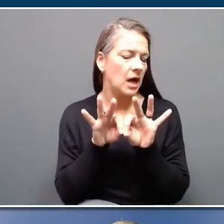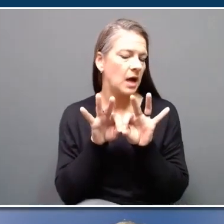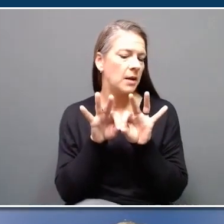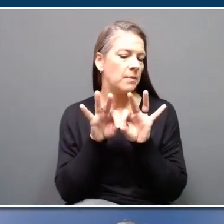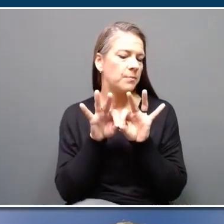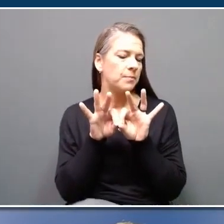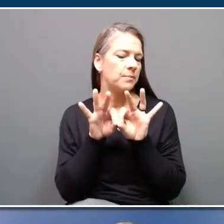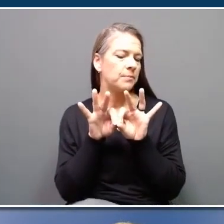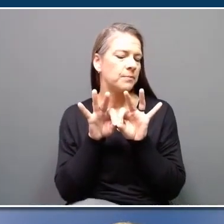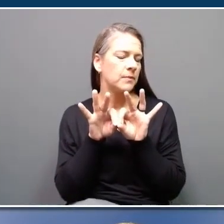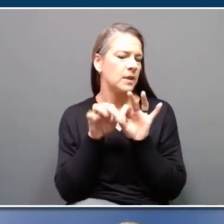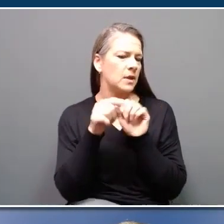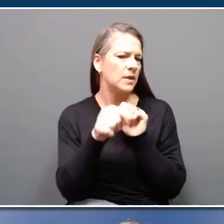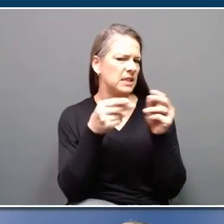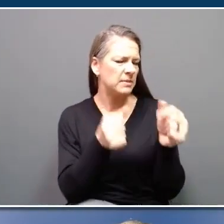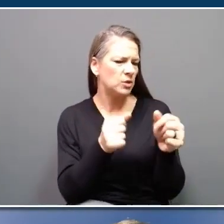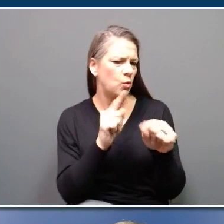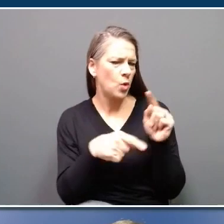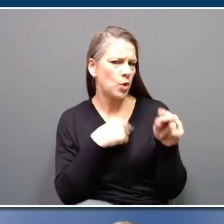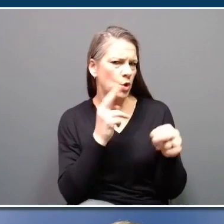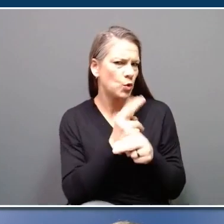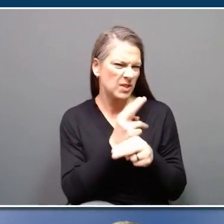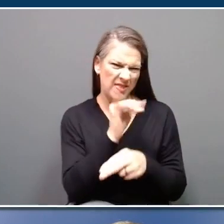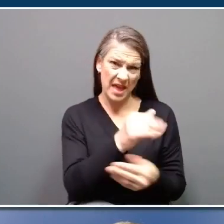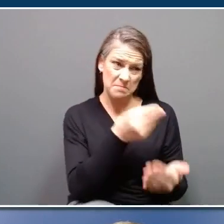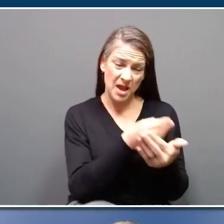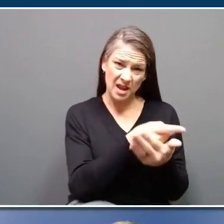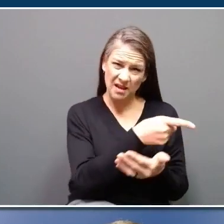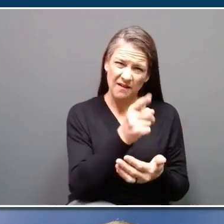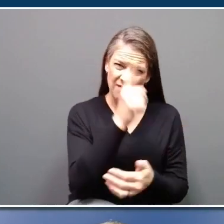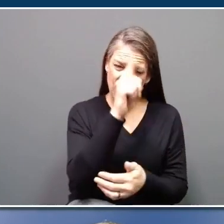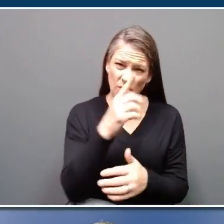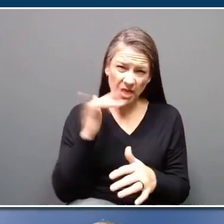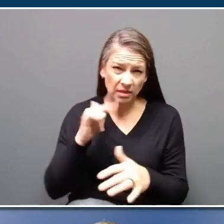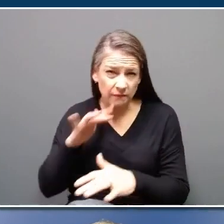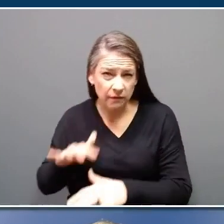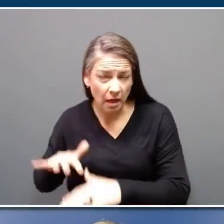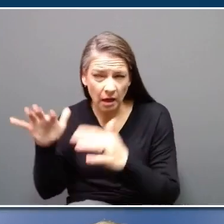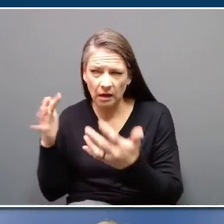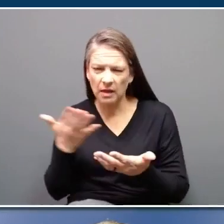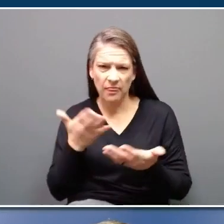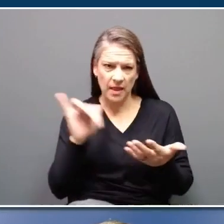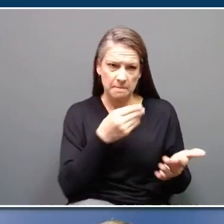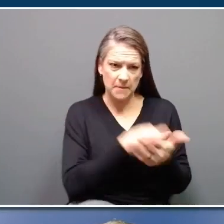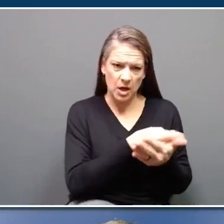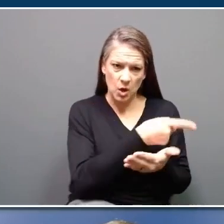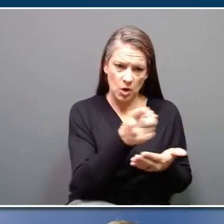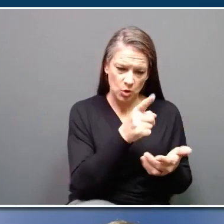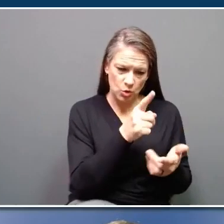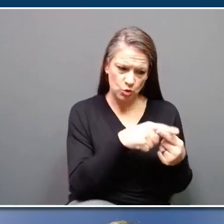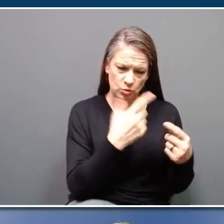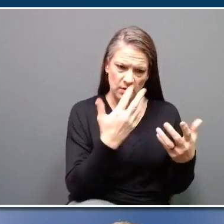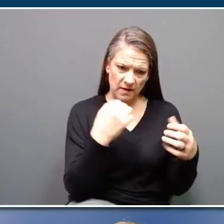floods to make sure that we're getting water and other needed expenses to places that go. It's what we use to have the funds to fight the wildfires